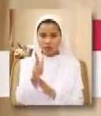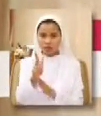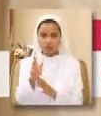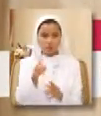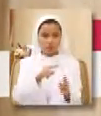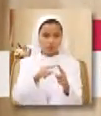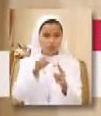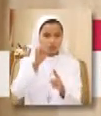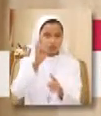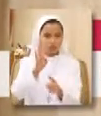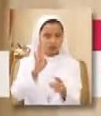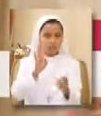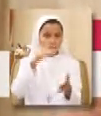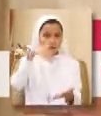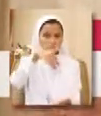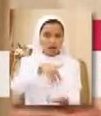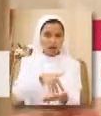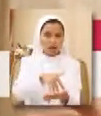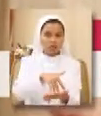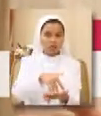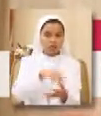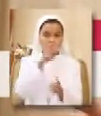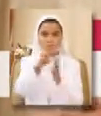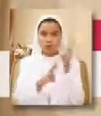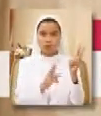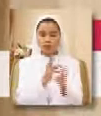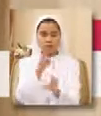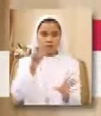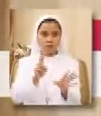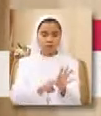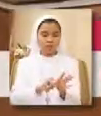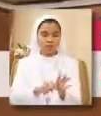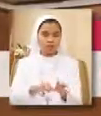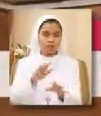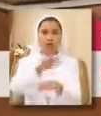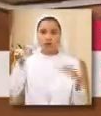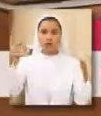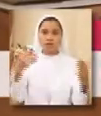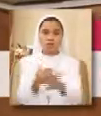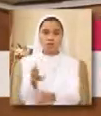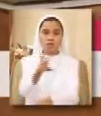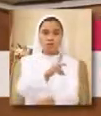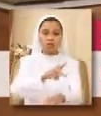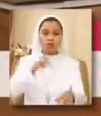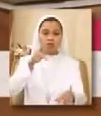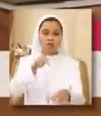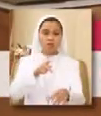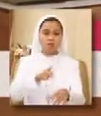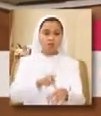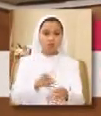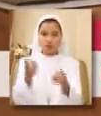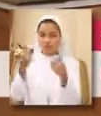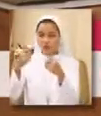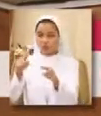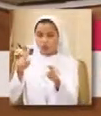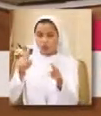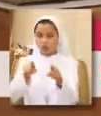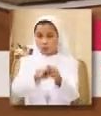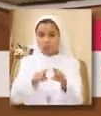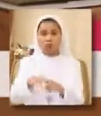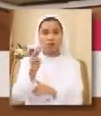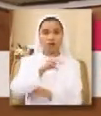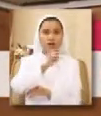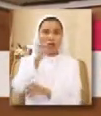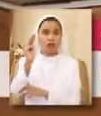about 3,000 to 4,000 wheelchairs already. Already in the Philippines? Yes. In Naga? In the Philippines. In the Philippines. General, because we go